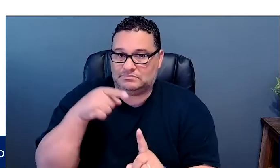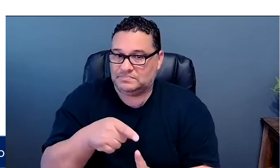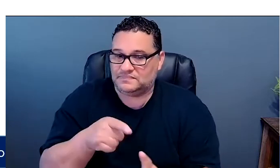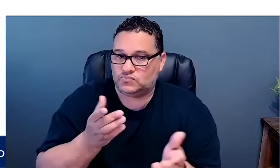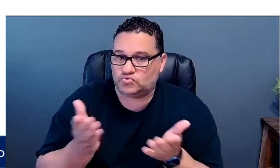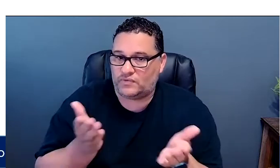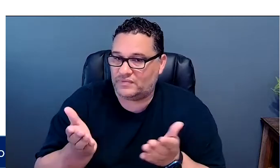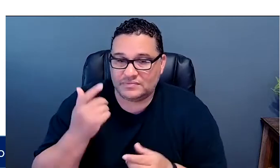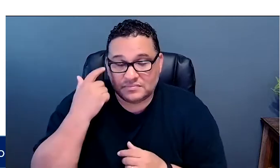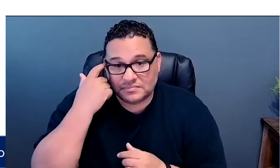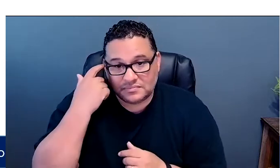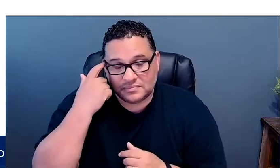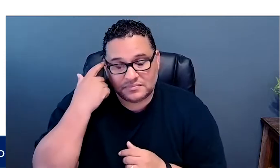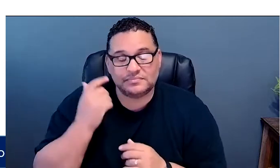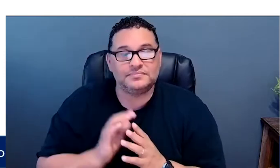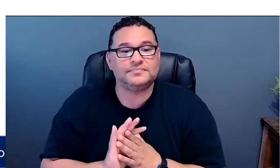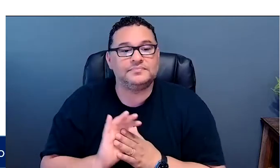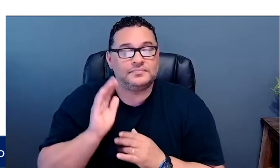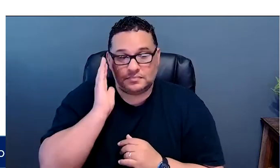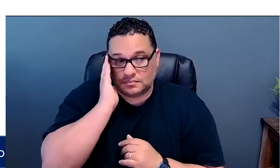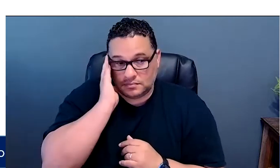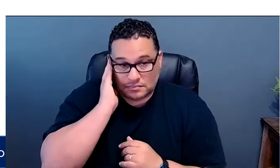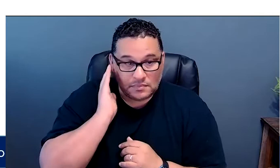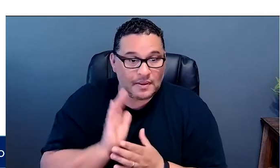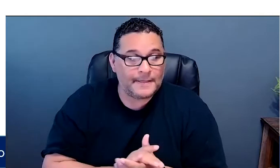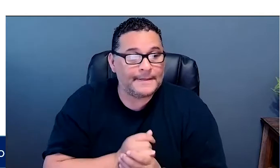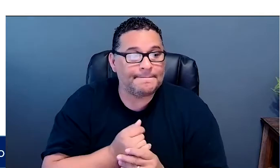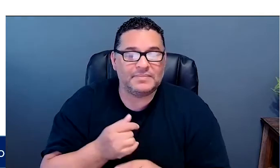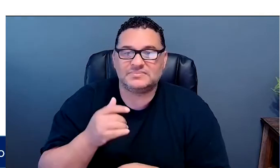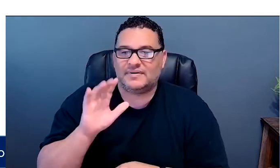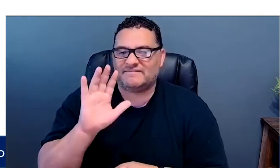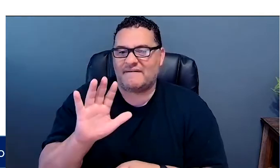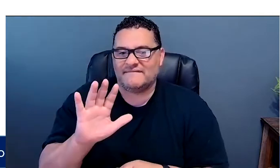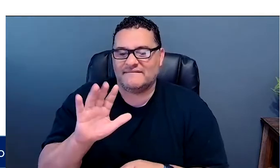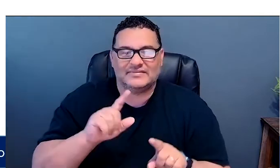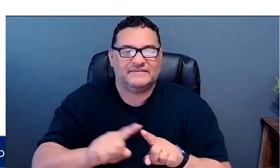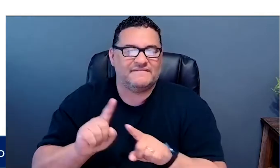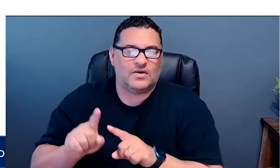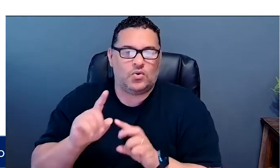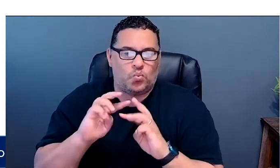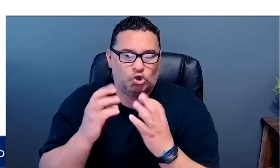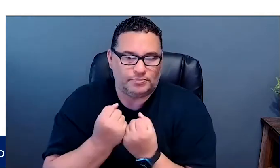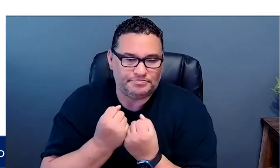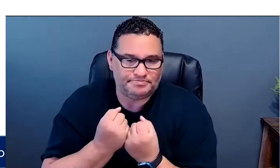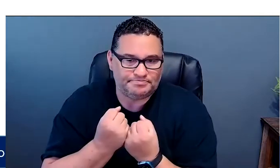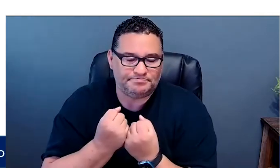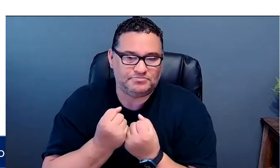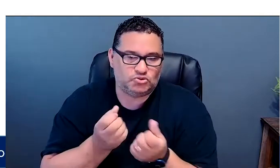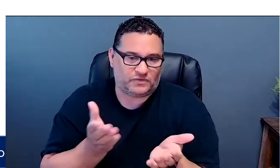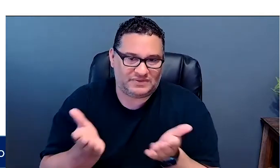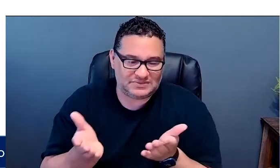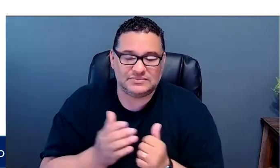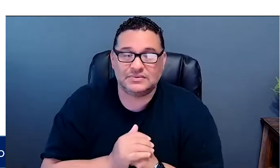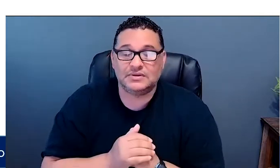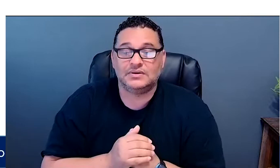It is a 5 different workshop service. An individual, a student, can